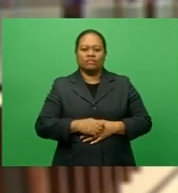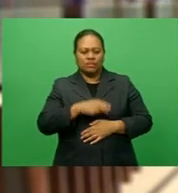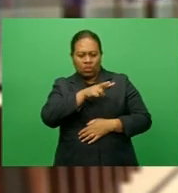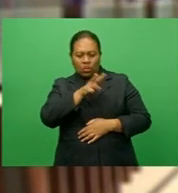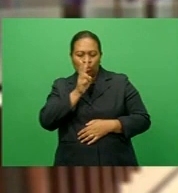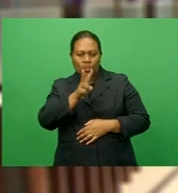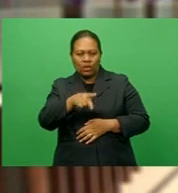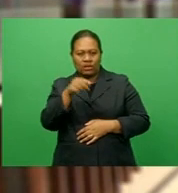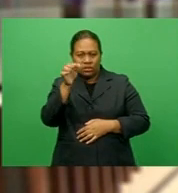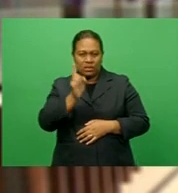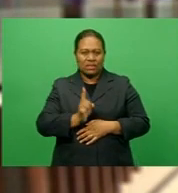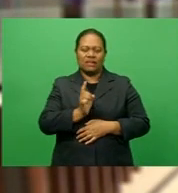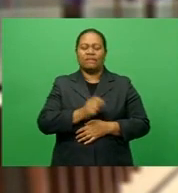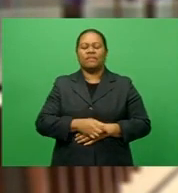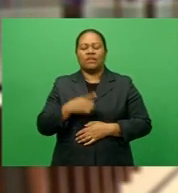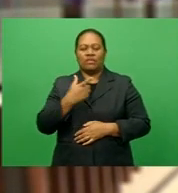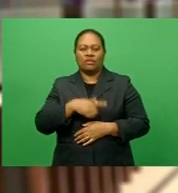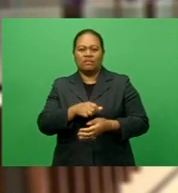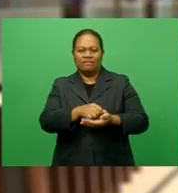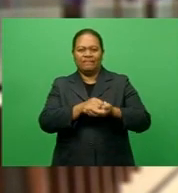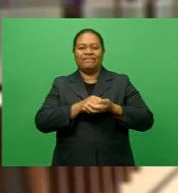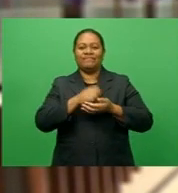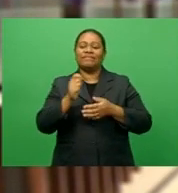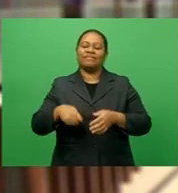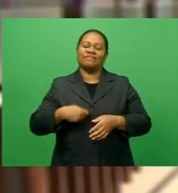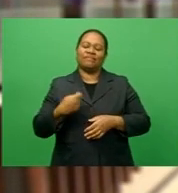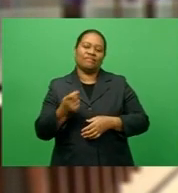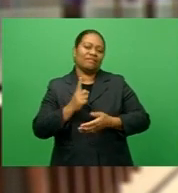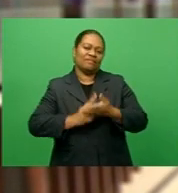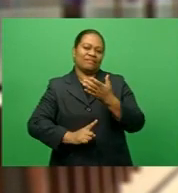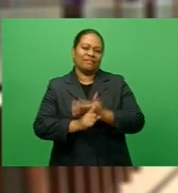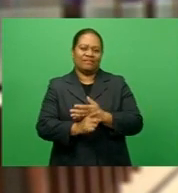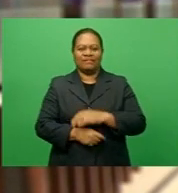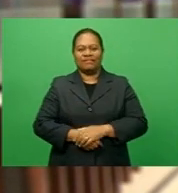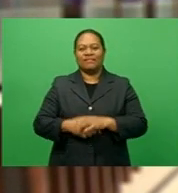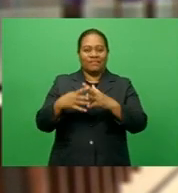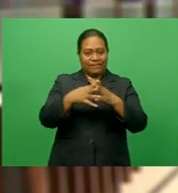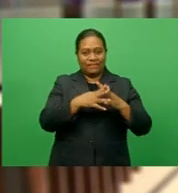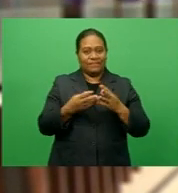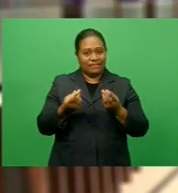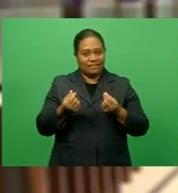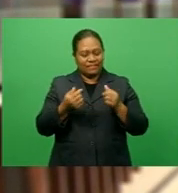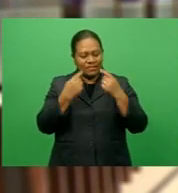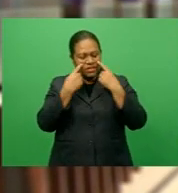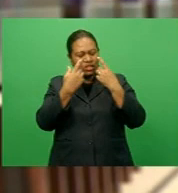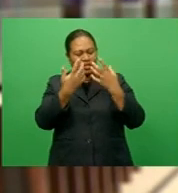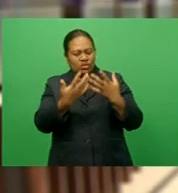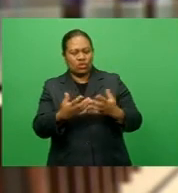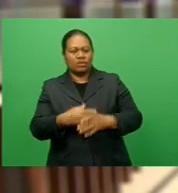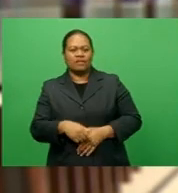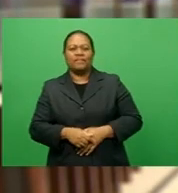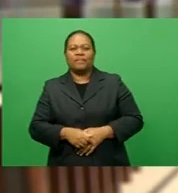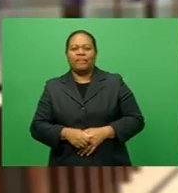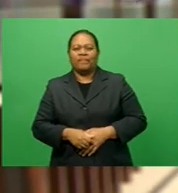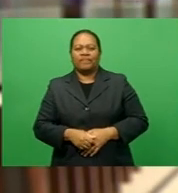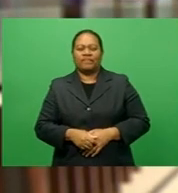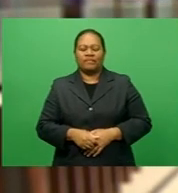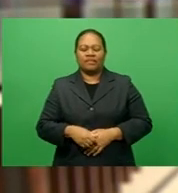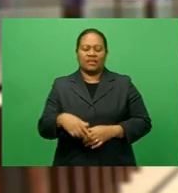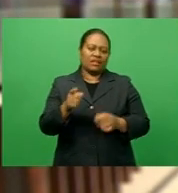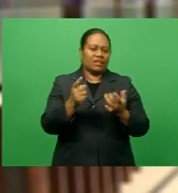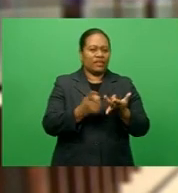for guidance on the Federal Reserve's next moves. The U.S. dollar index that tracks the greenback against a basket of